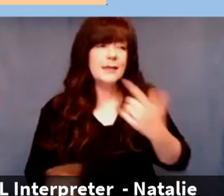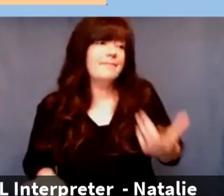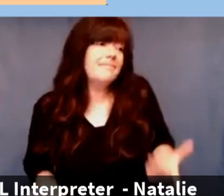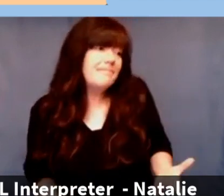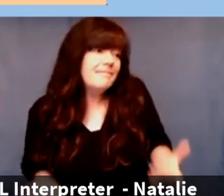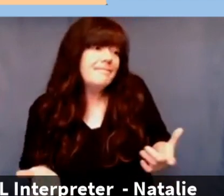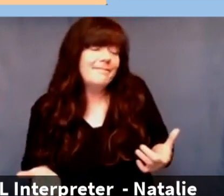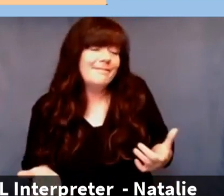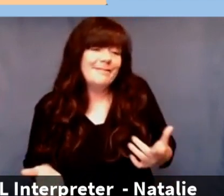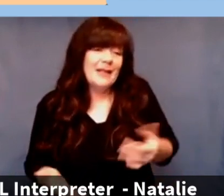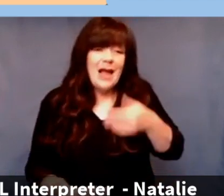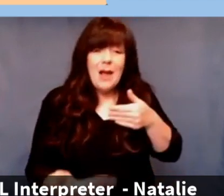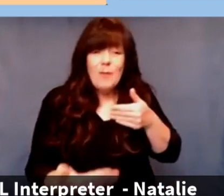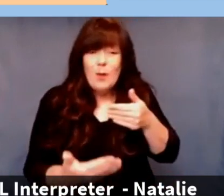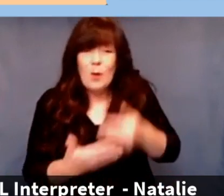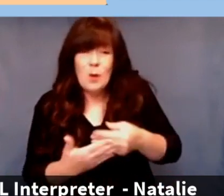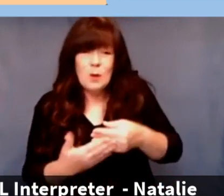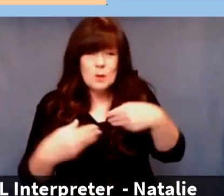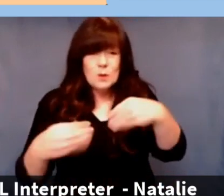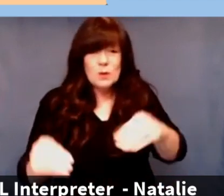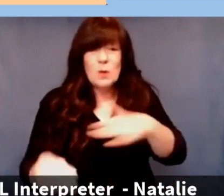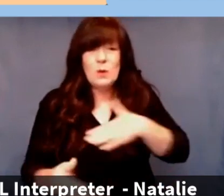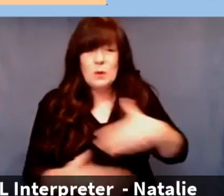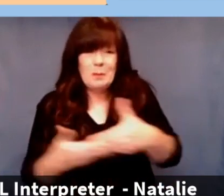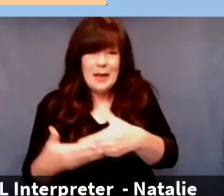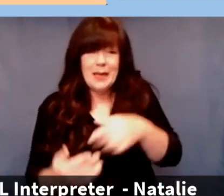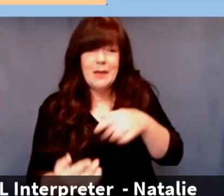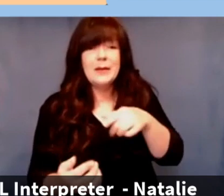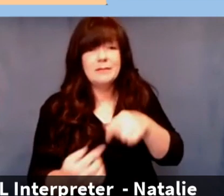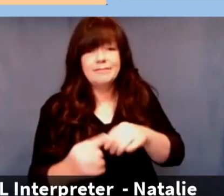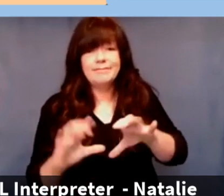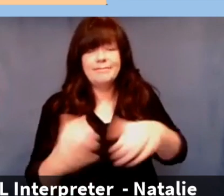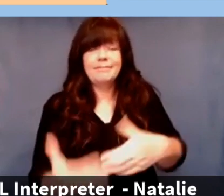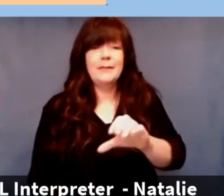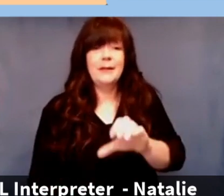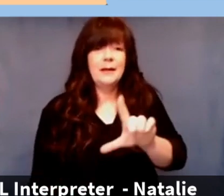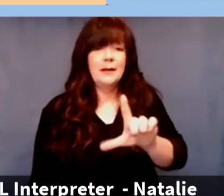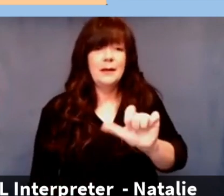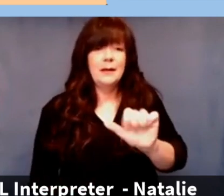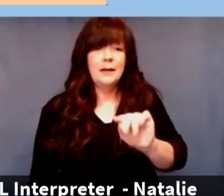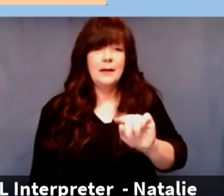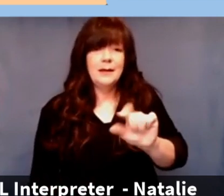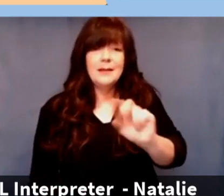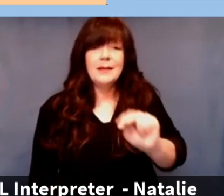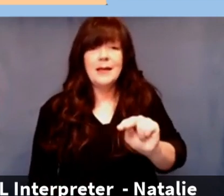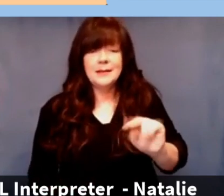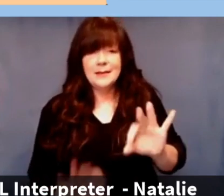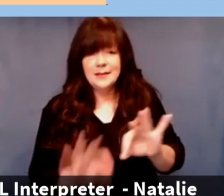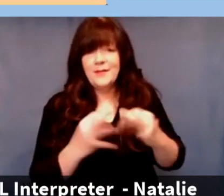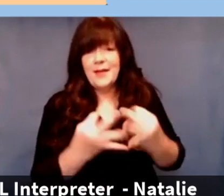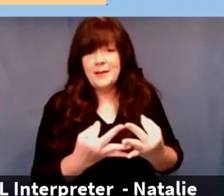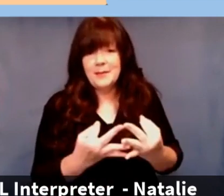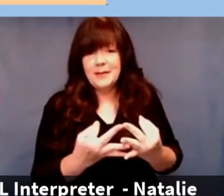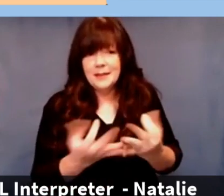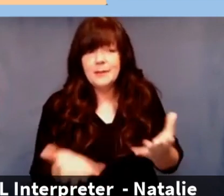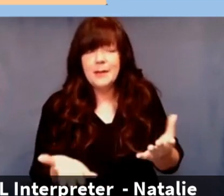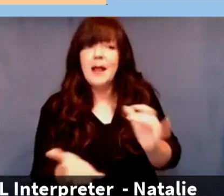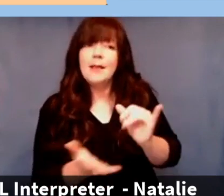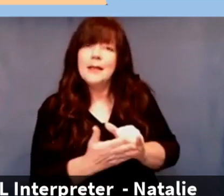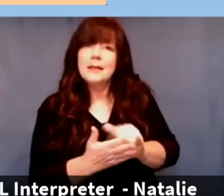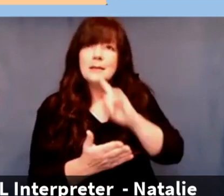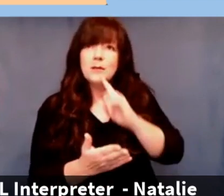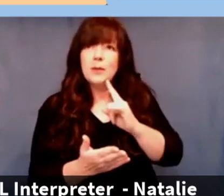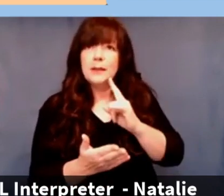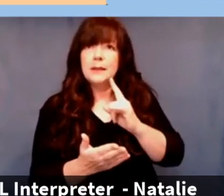almost sold your baby to the Clintons. Like, that's a big thing. Like, that's, I think it takes a lot to, and no one ever does it, really.